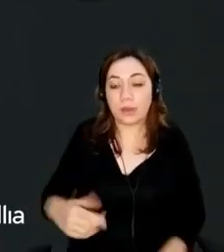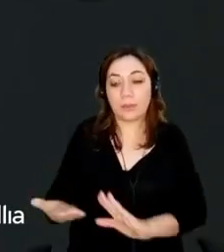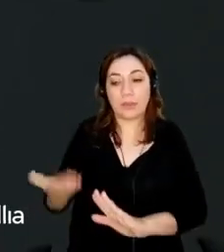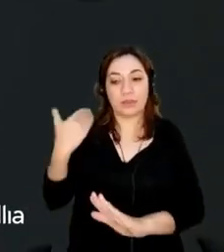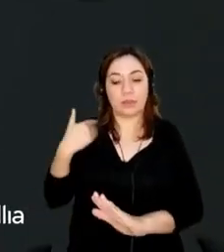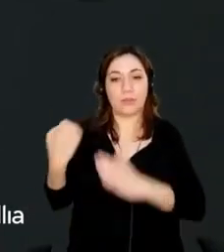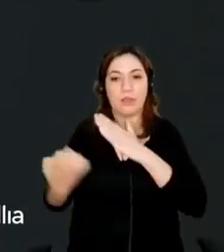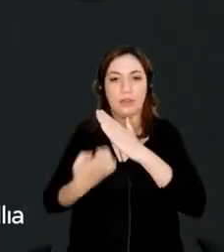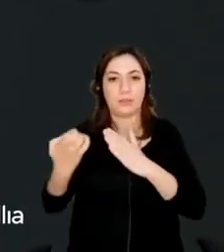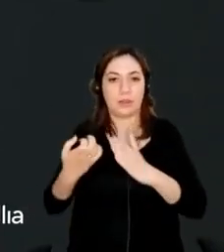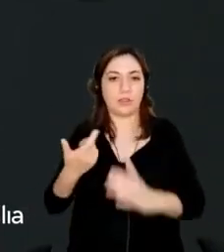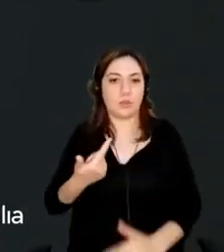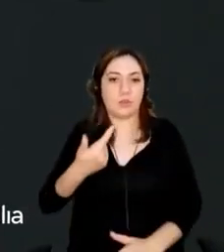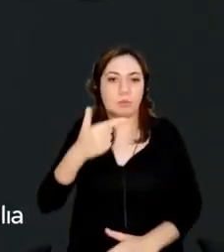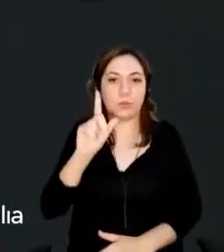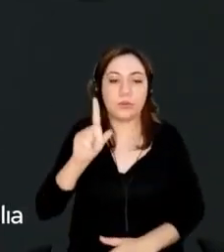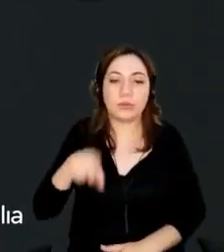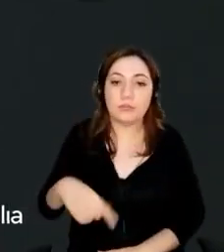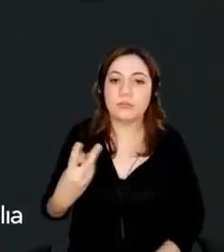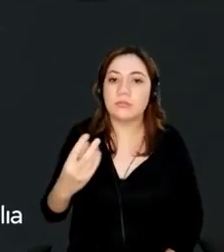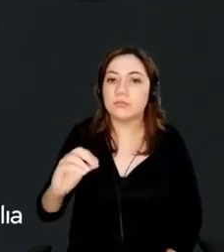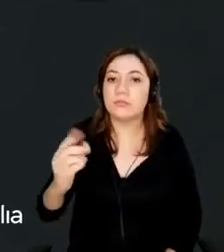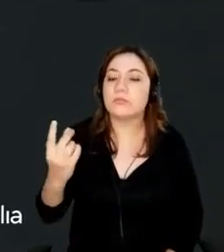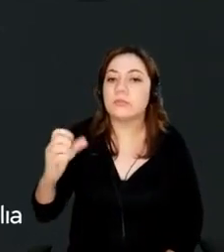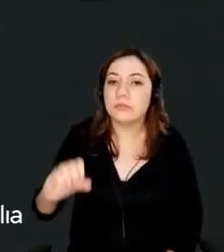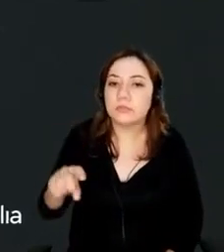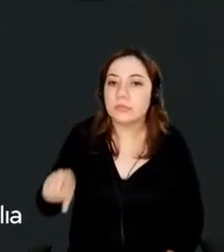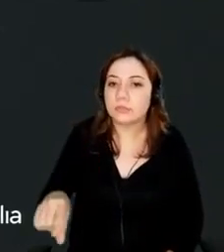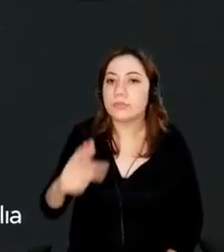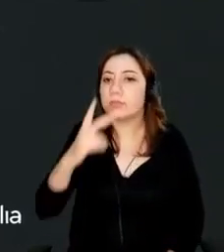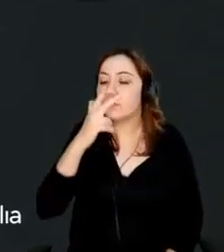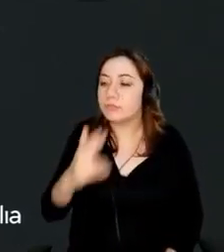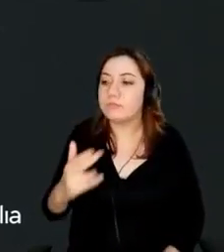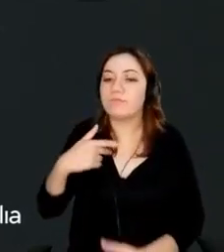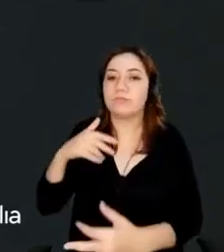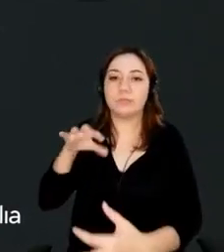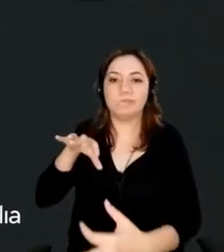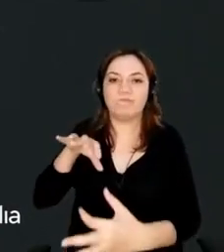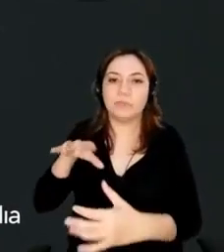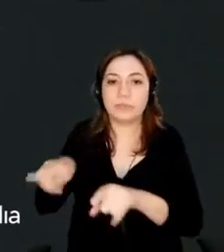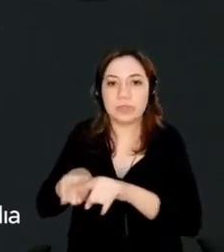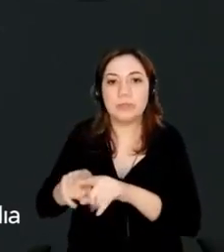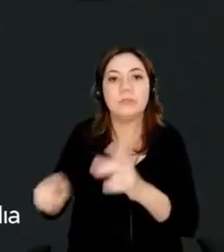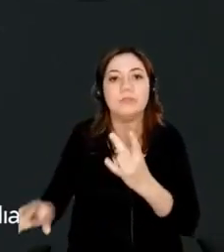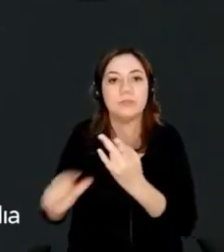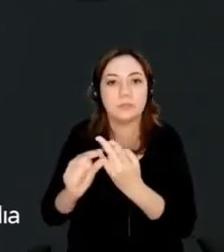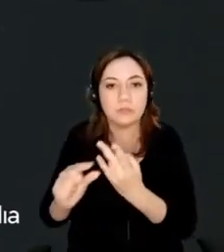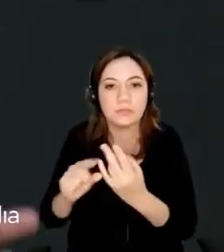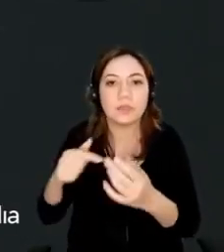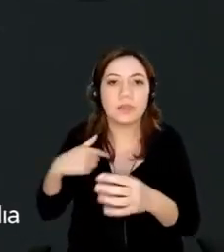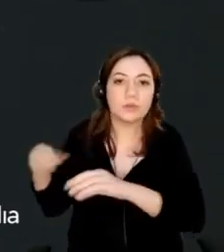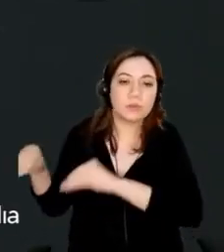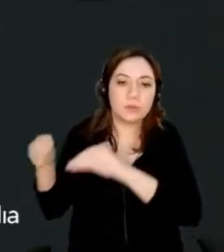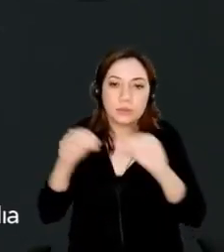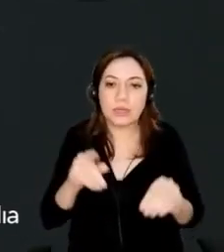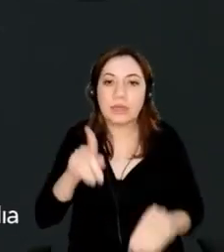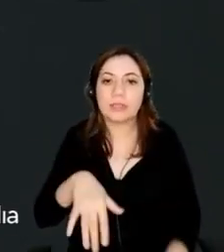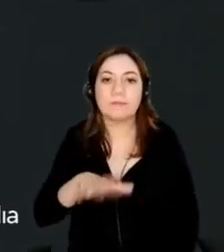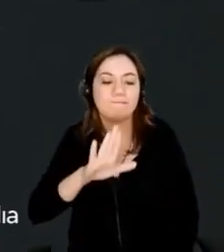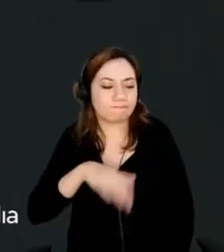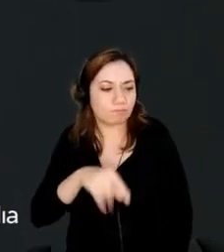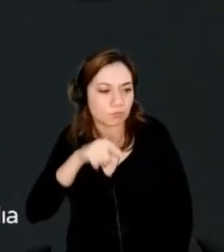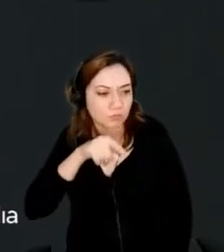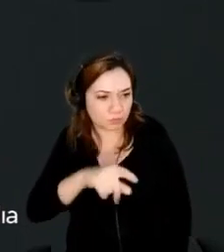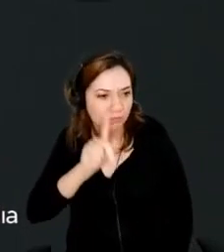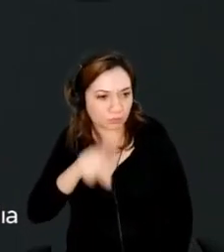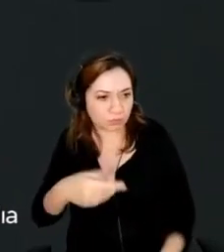of 2019 and on LinkedIn. And I made the transition there. They said, hey, are you open to coming over here? And I